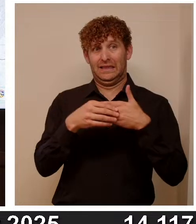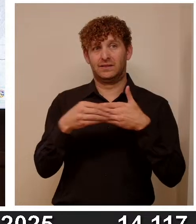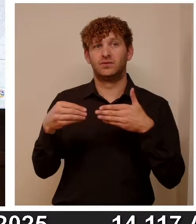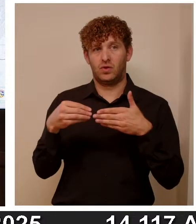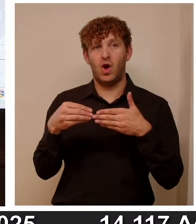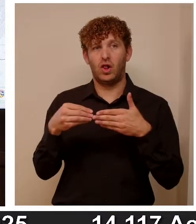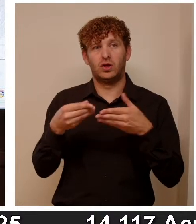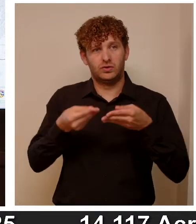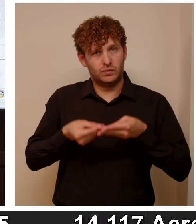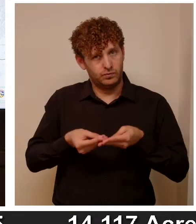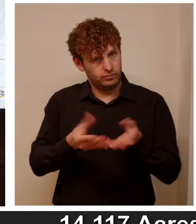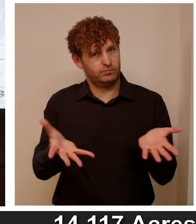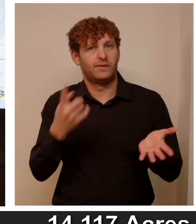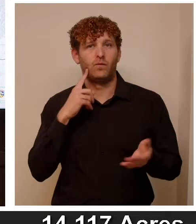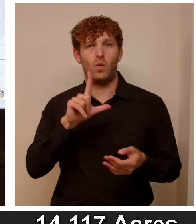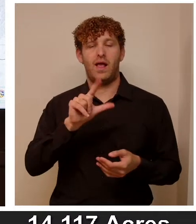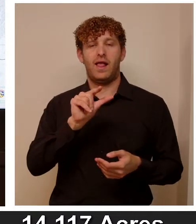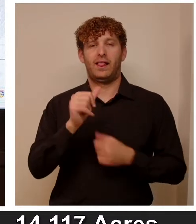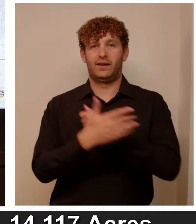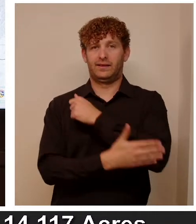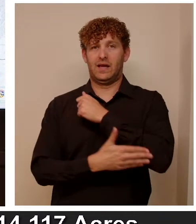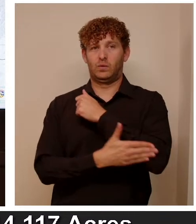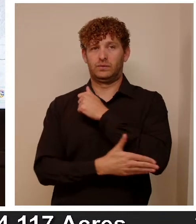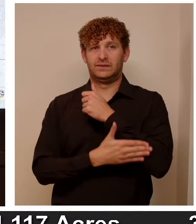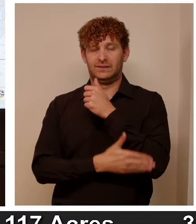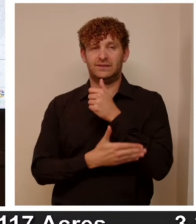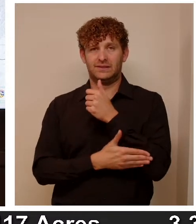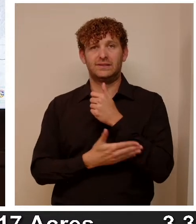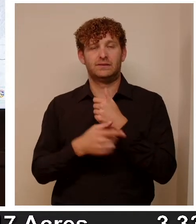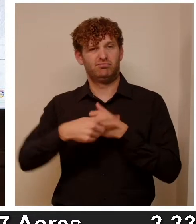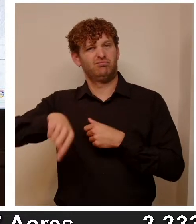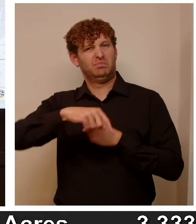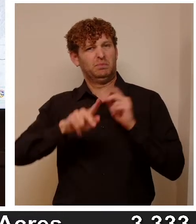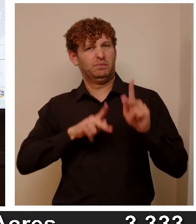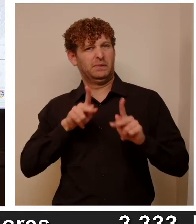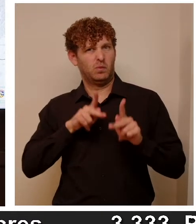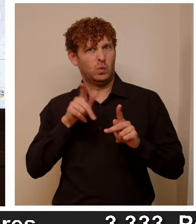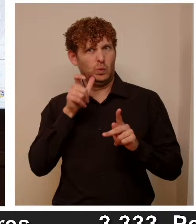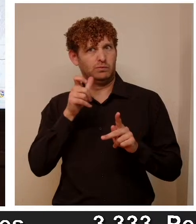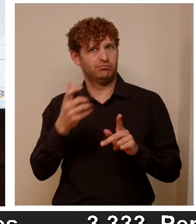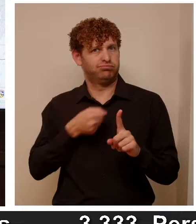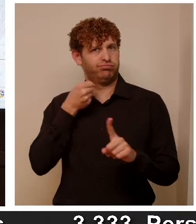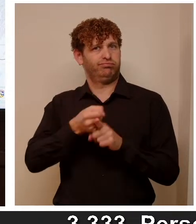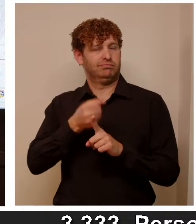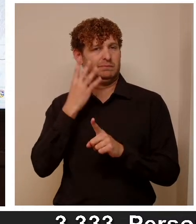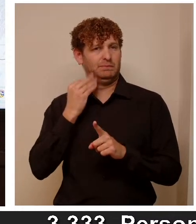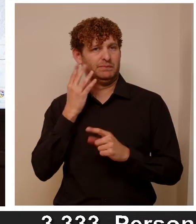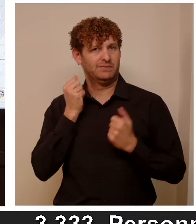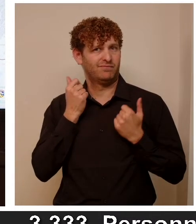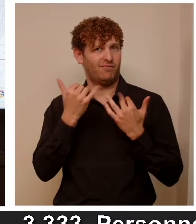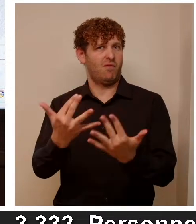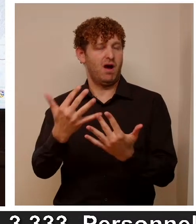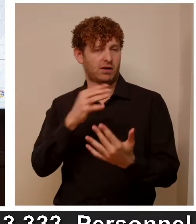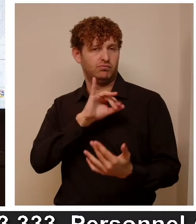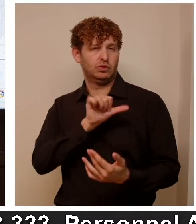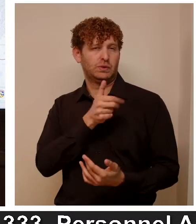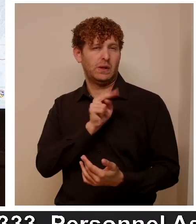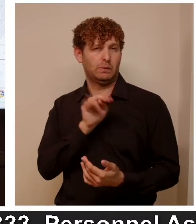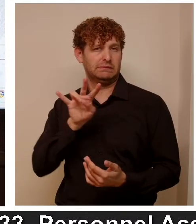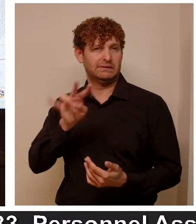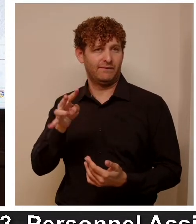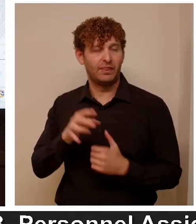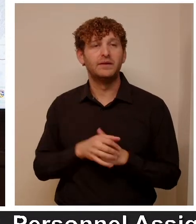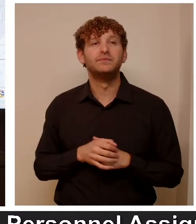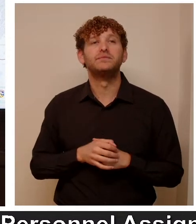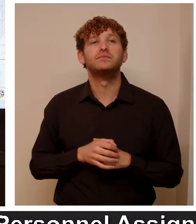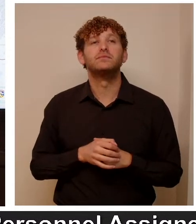in Los Angeles County who were impacted by those fires that began January 7th. I want to take a moment to talk about fraud.